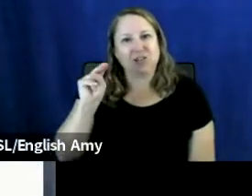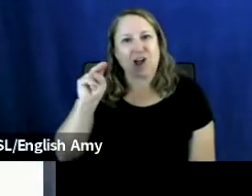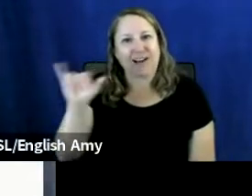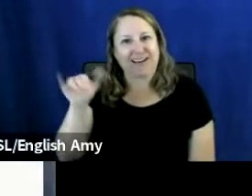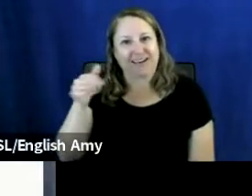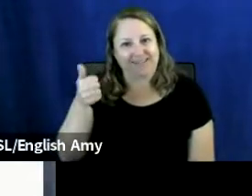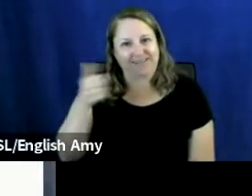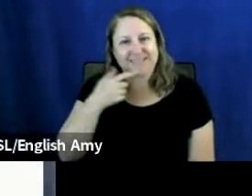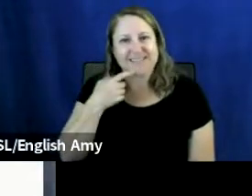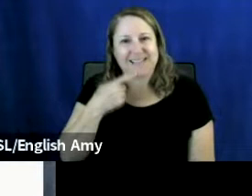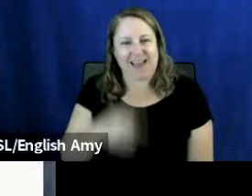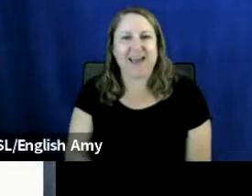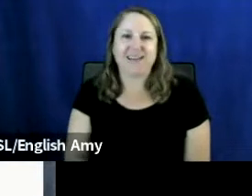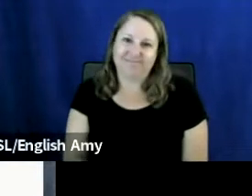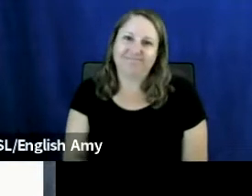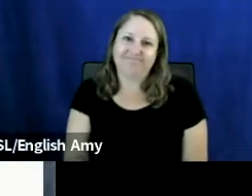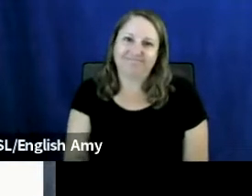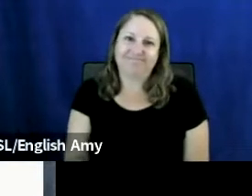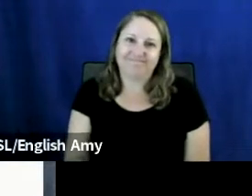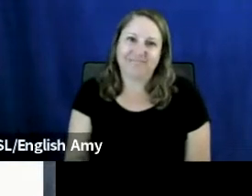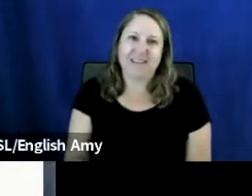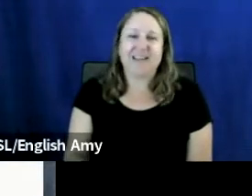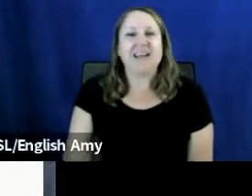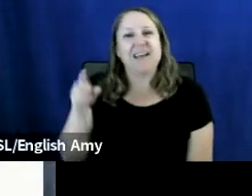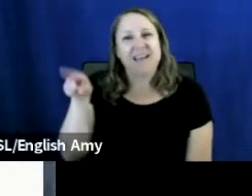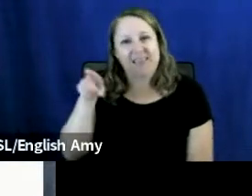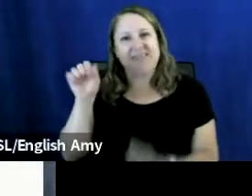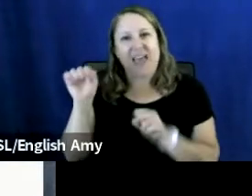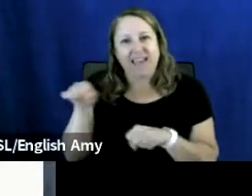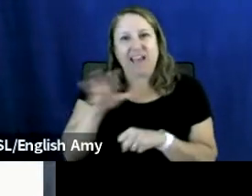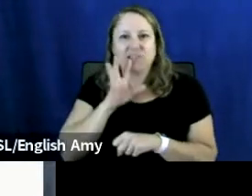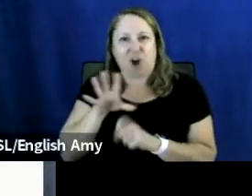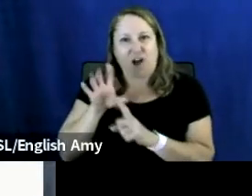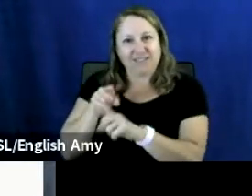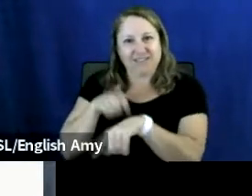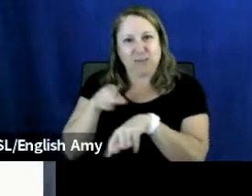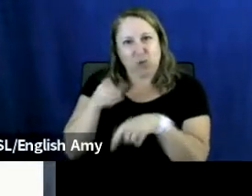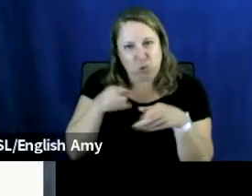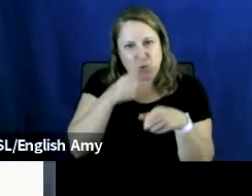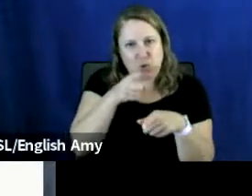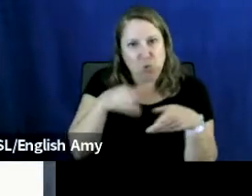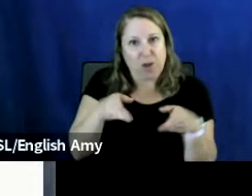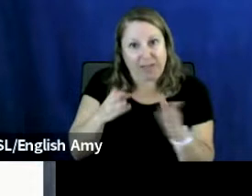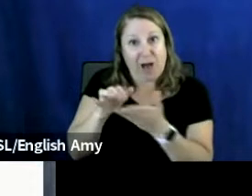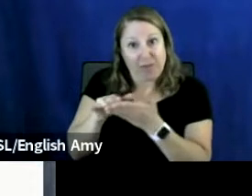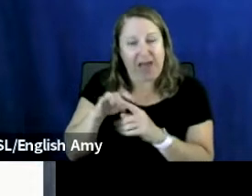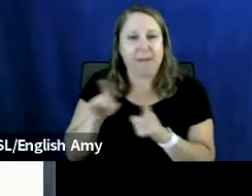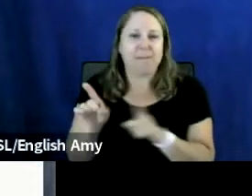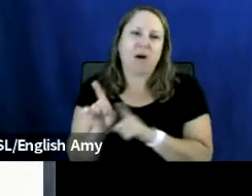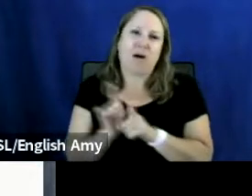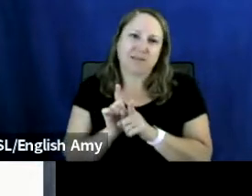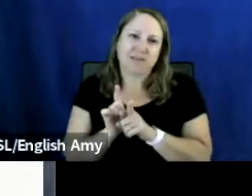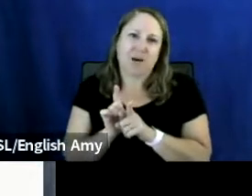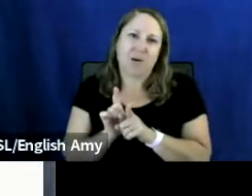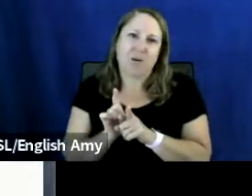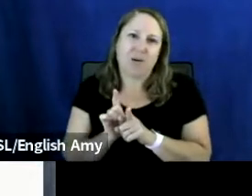yeah, they can talk at certain times and you allow that, but it's also like